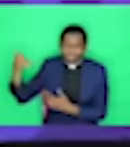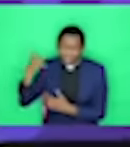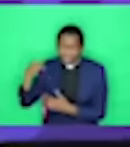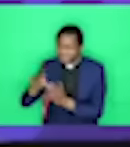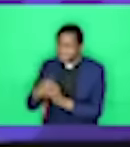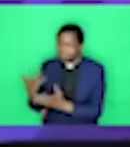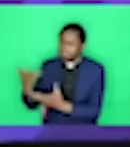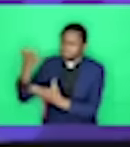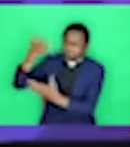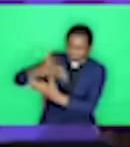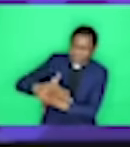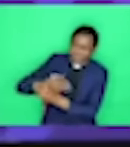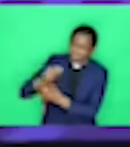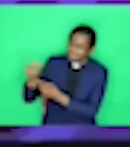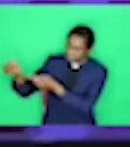Now,